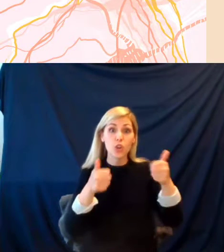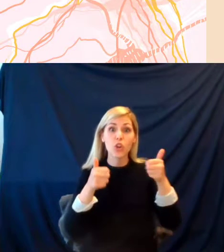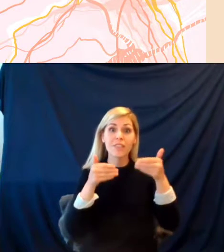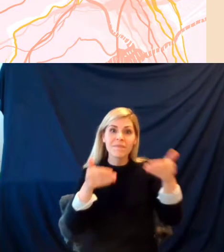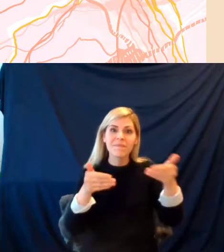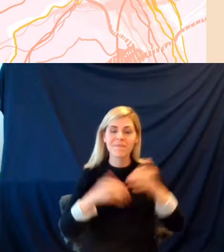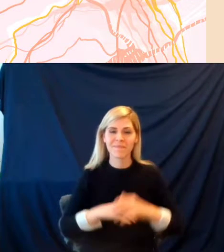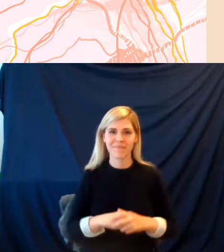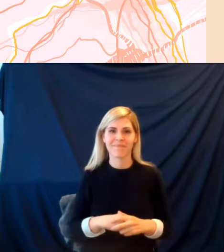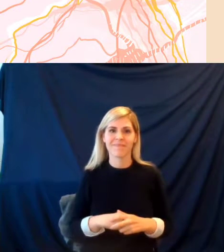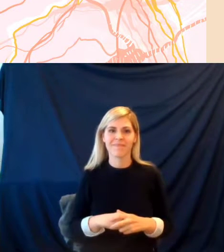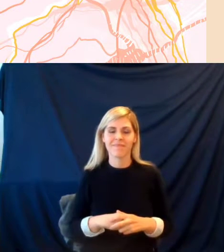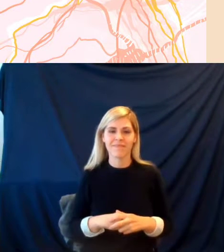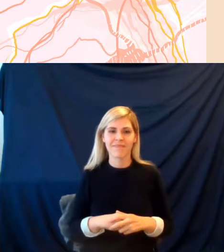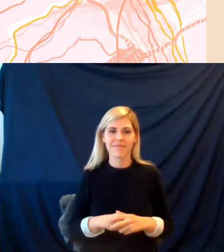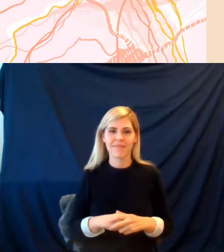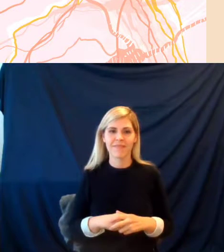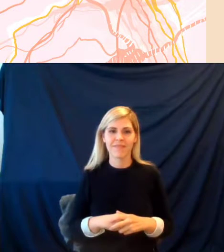I think you're good.